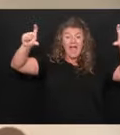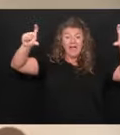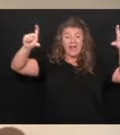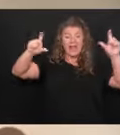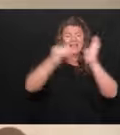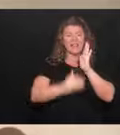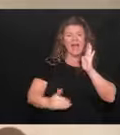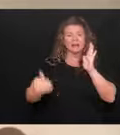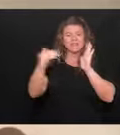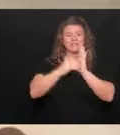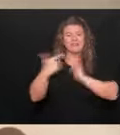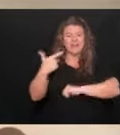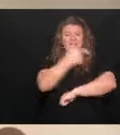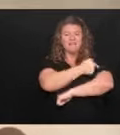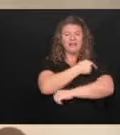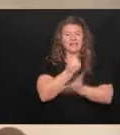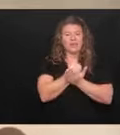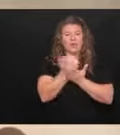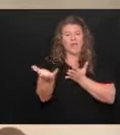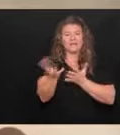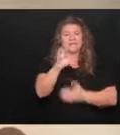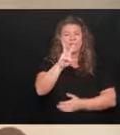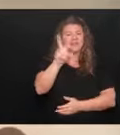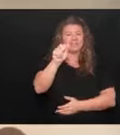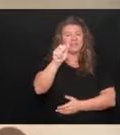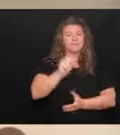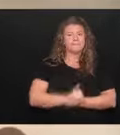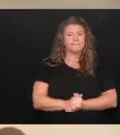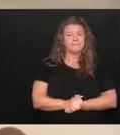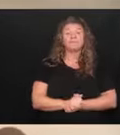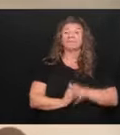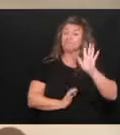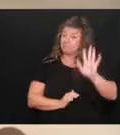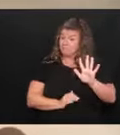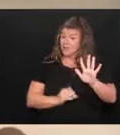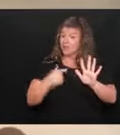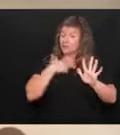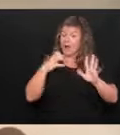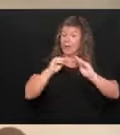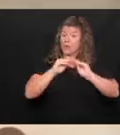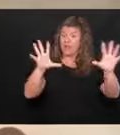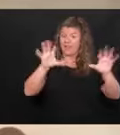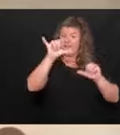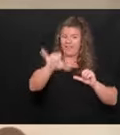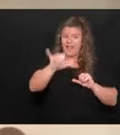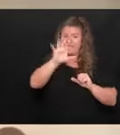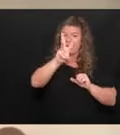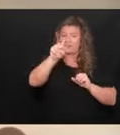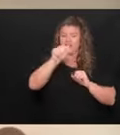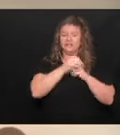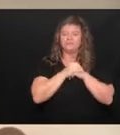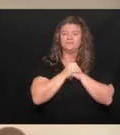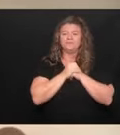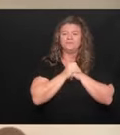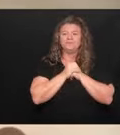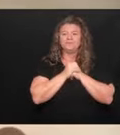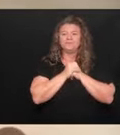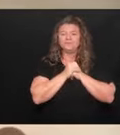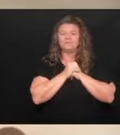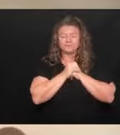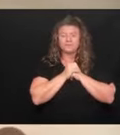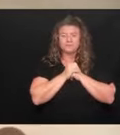thousands of vaccines wasted in West Virginia. So let me clarify this for West Virginia. I believe it